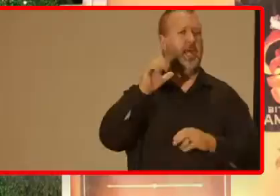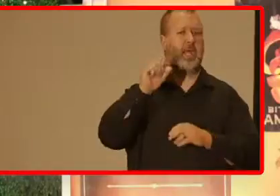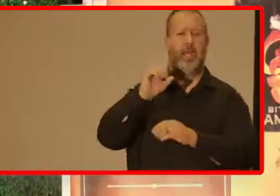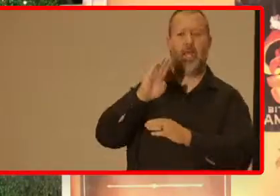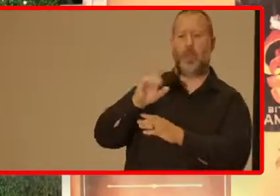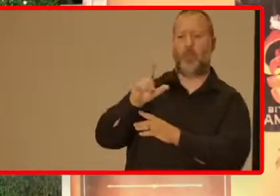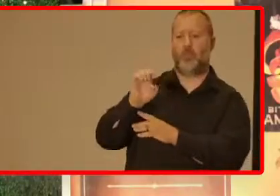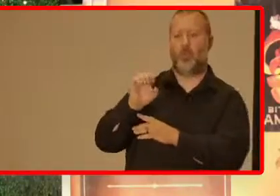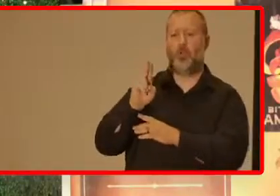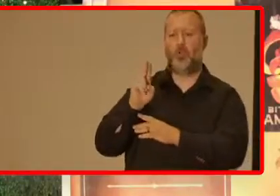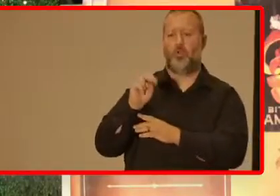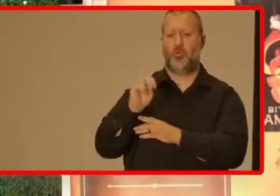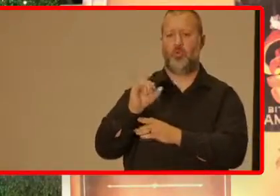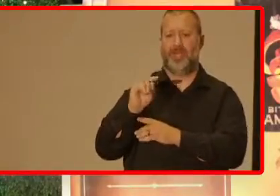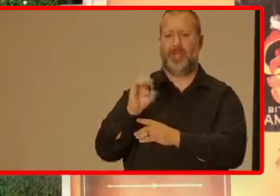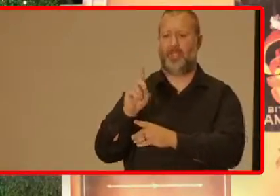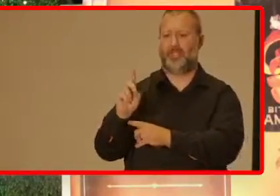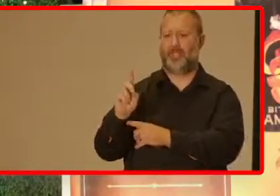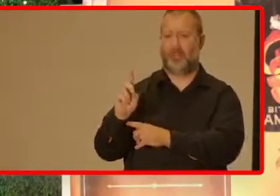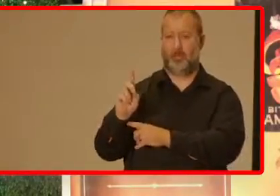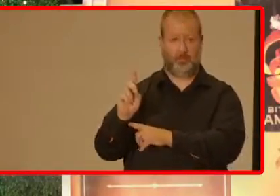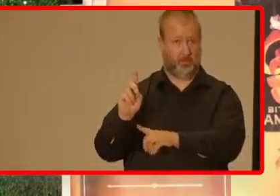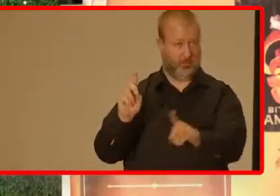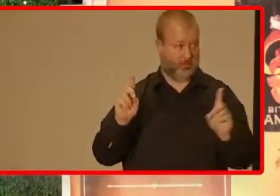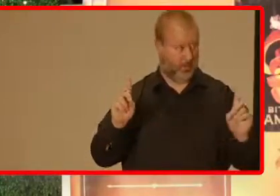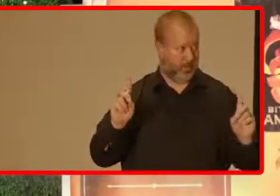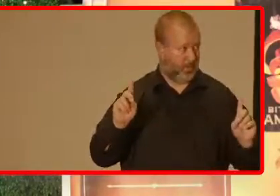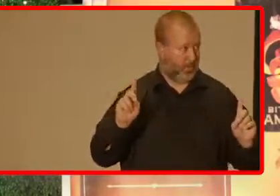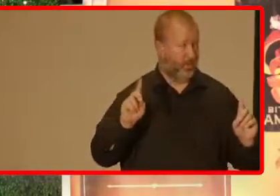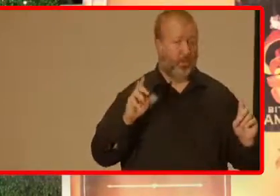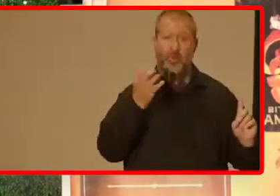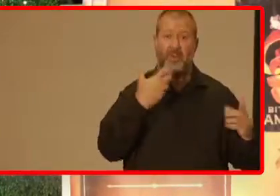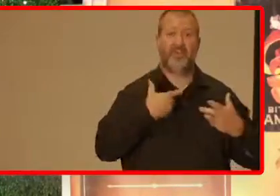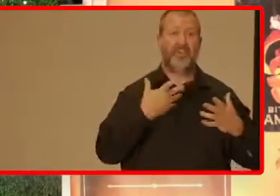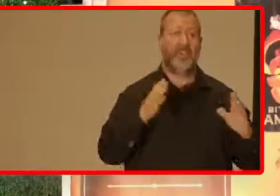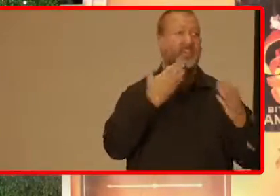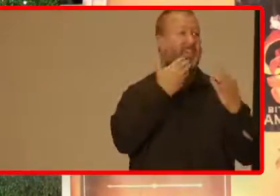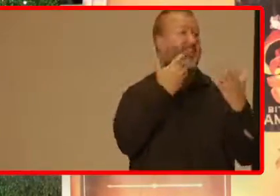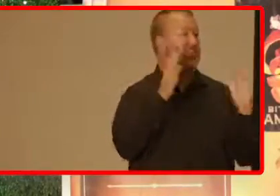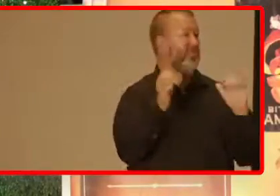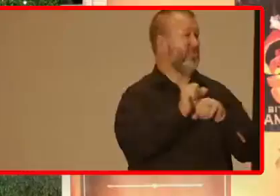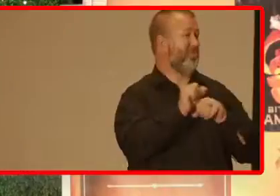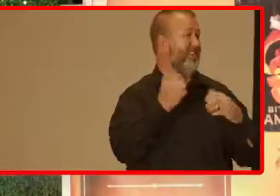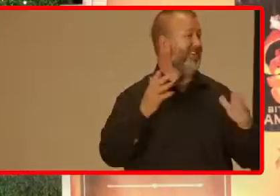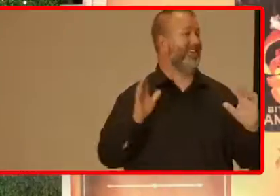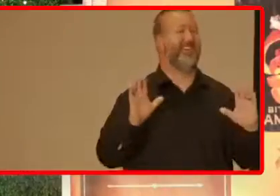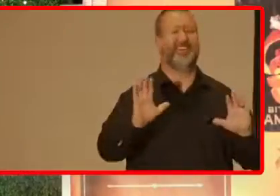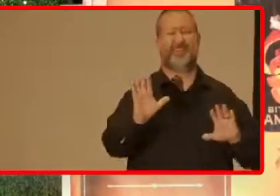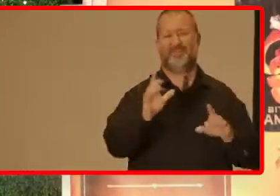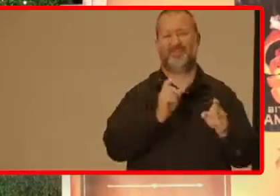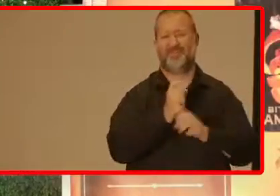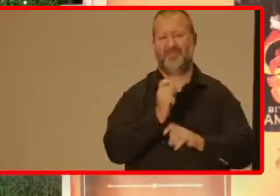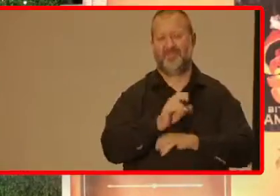ABLE United? All right, well, my work is done. Thank you all, but no.